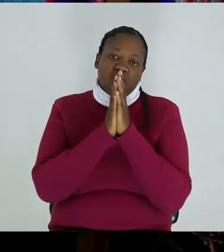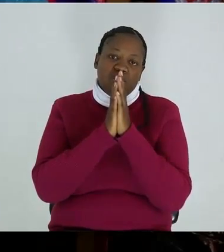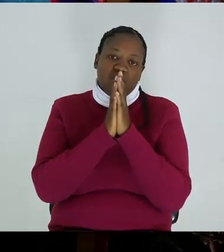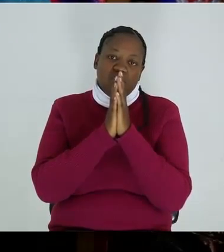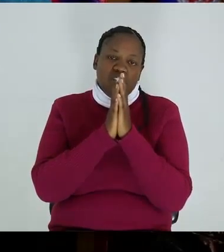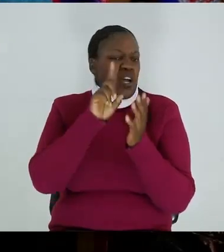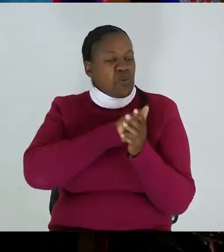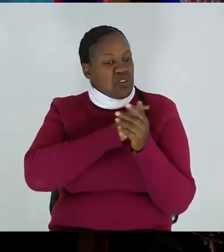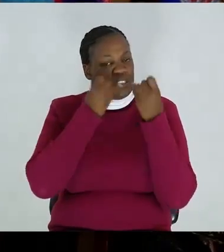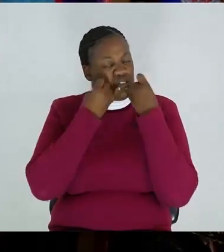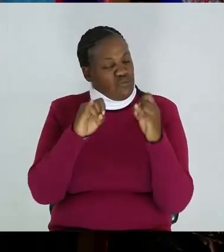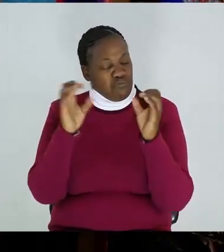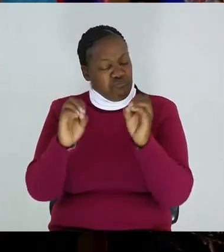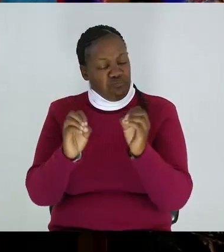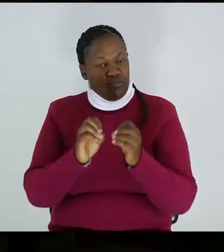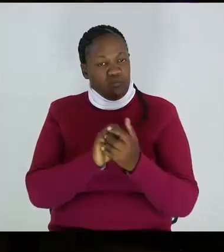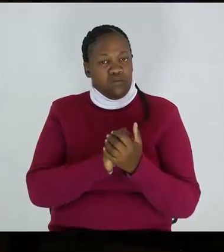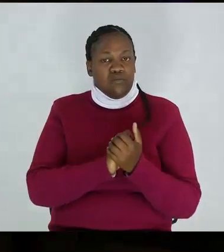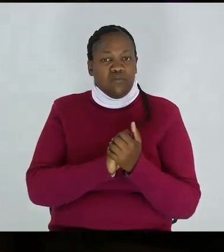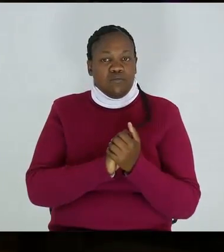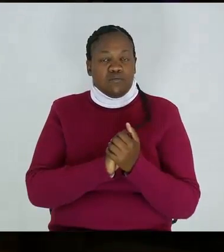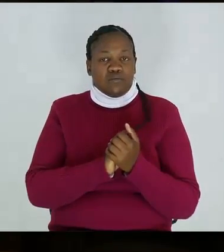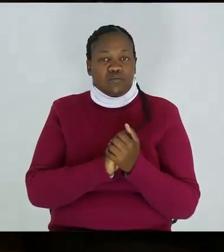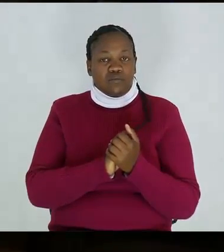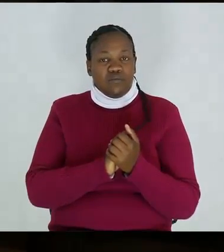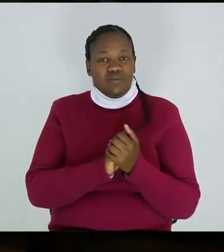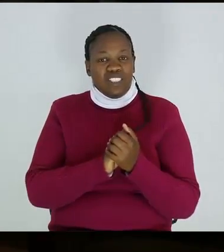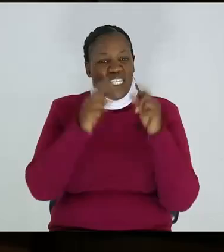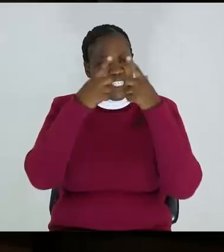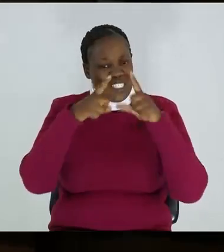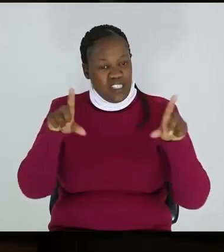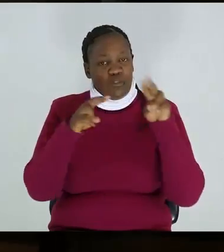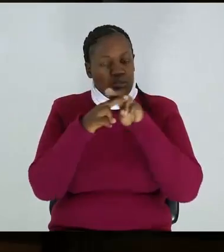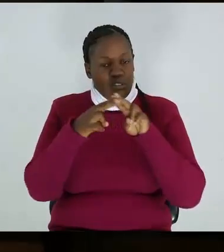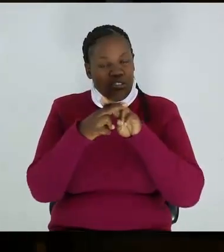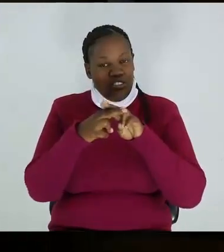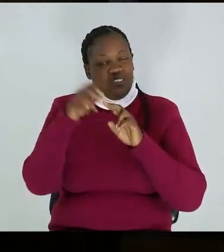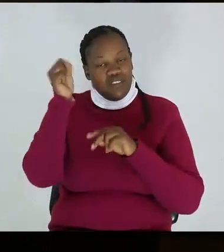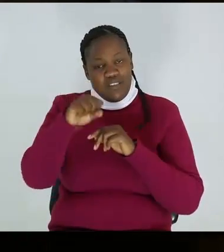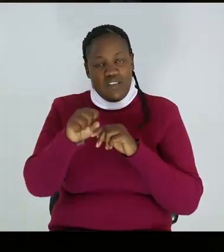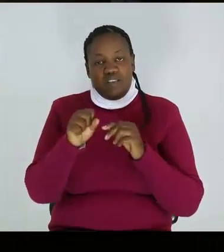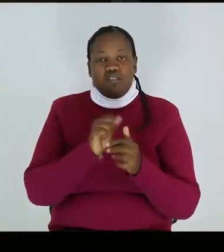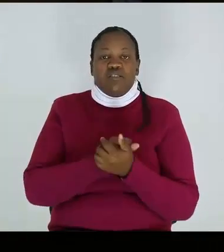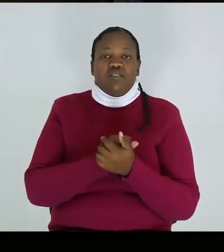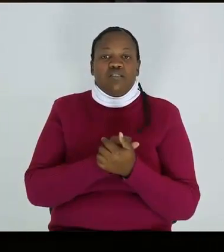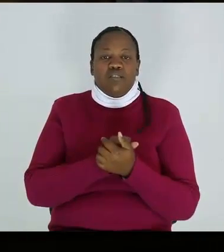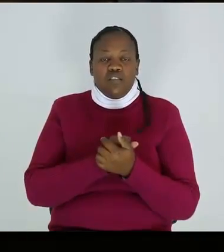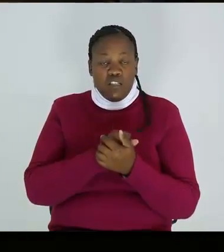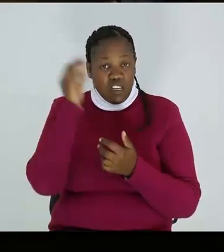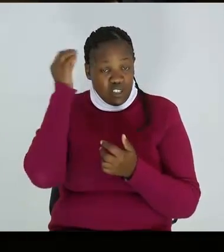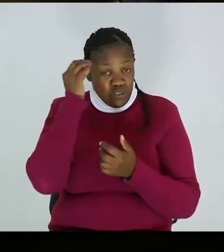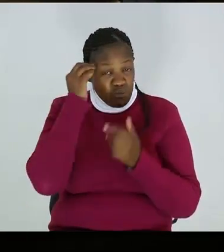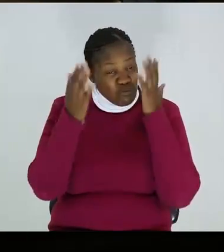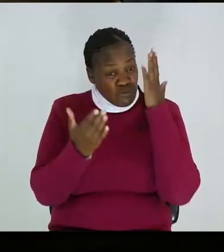goodness, child, why didn't you say so? Figures of speech it is then. Children, are you sure you've covered all